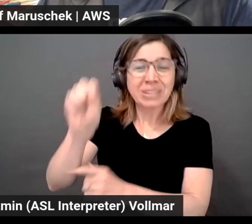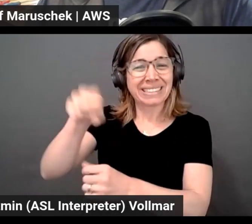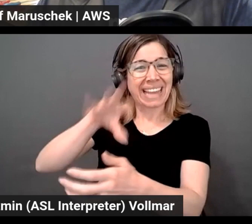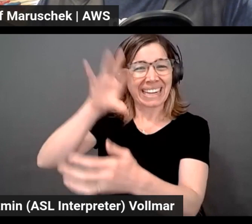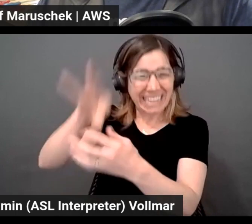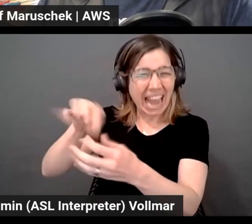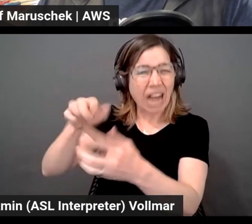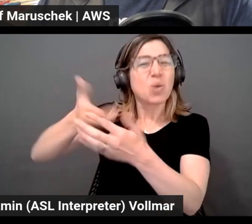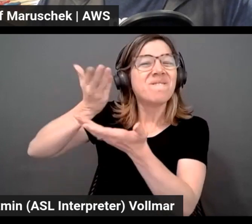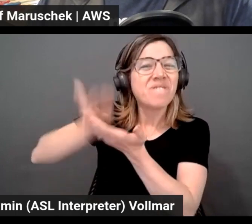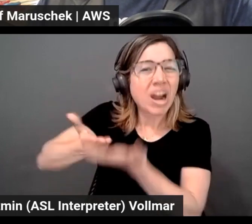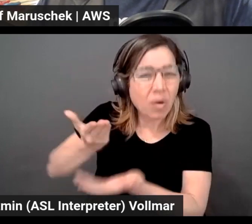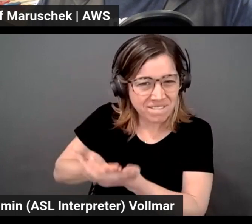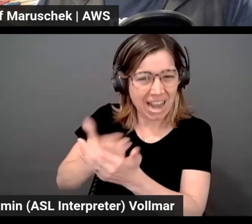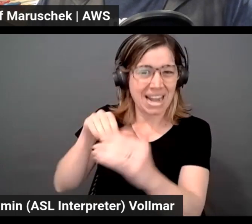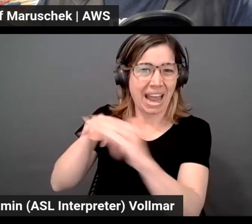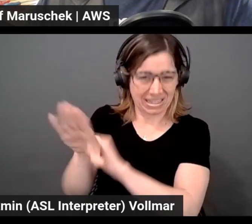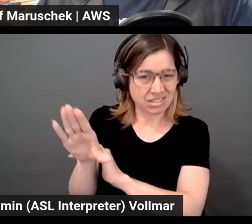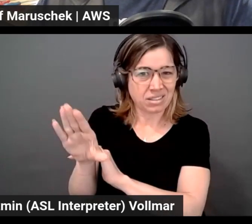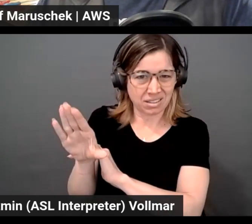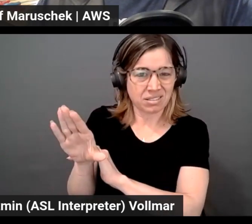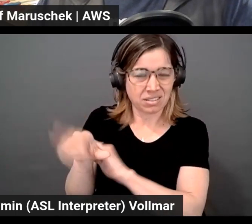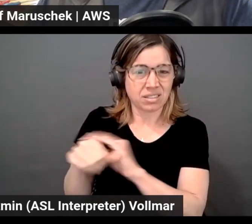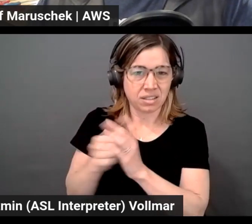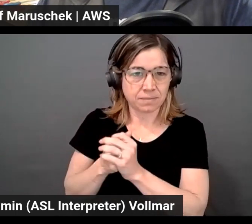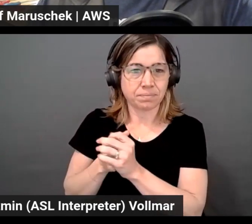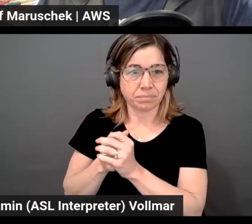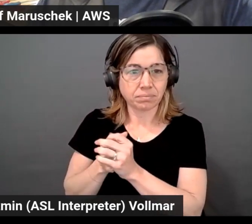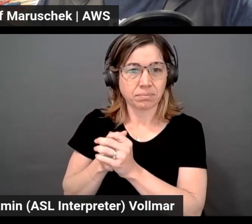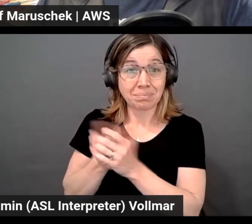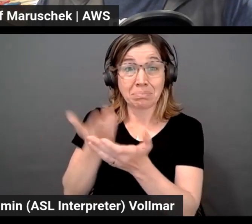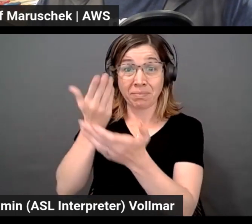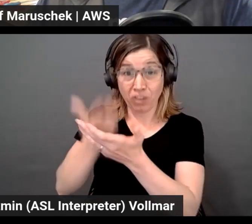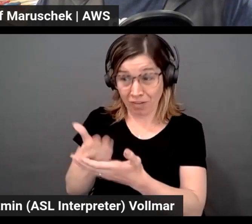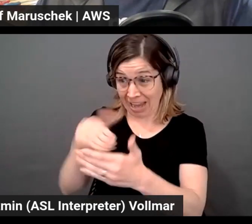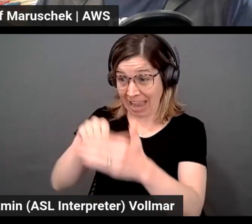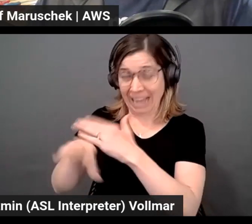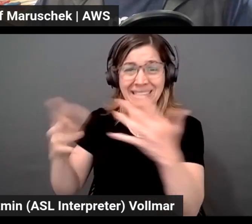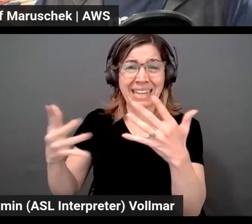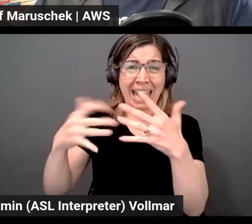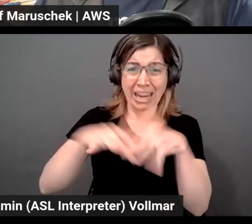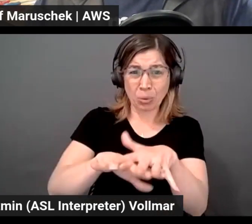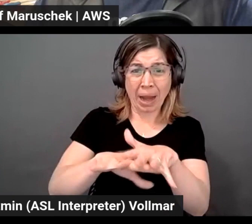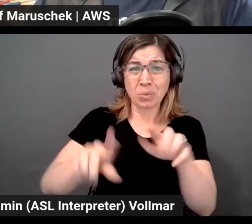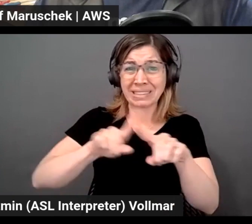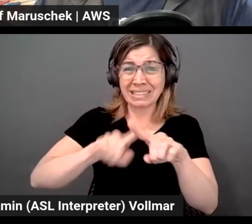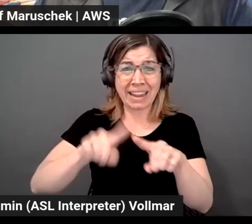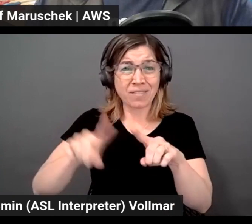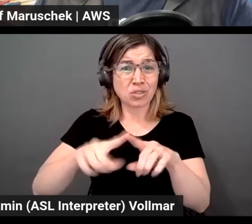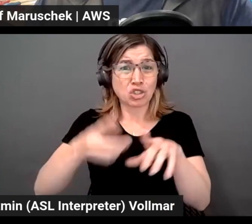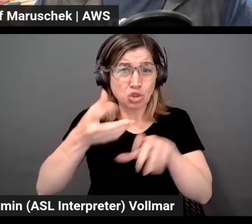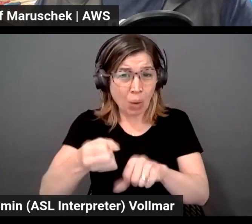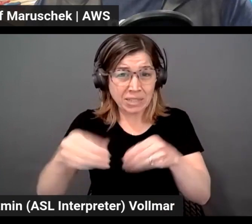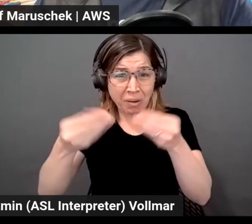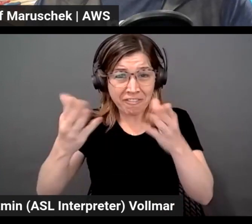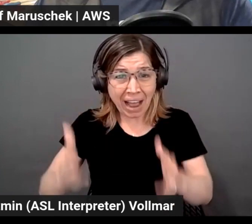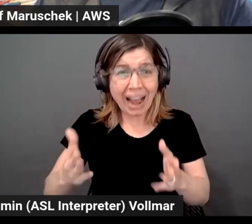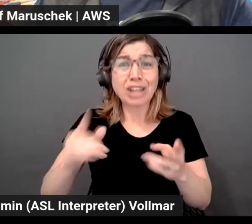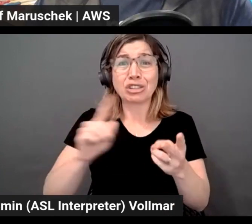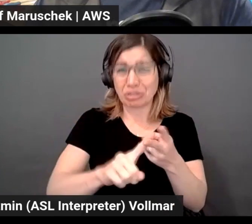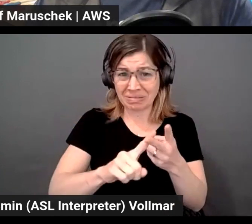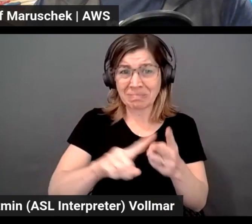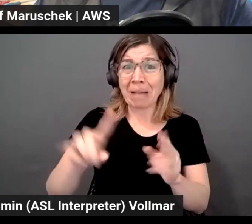verified access. And verified access is able to integrate with different trust providers, both identity and device trust